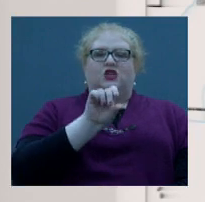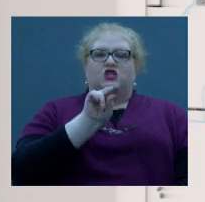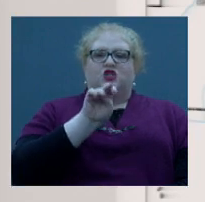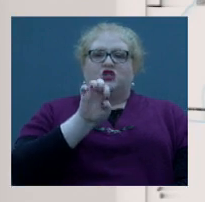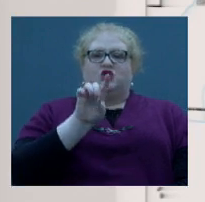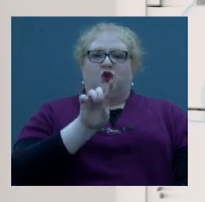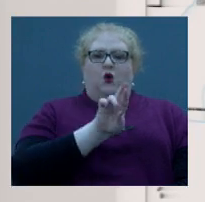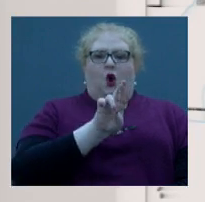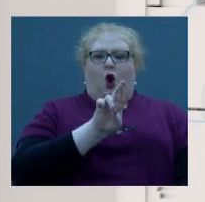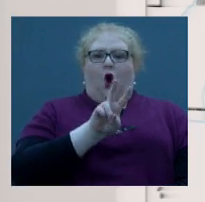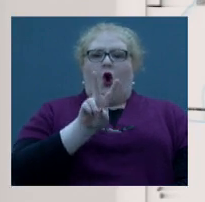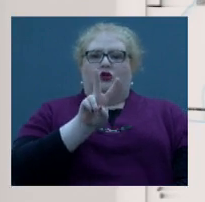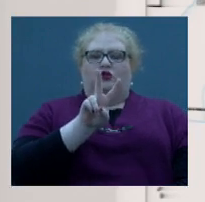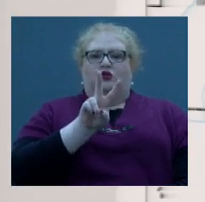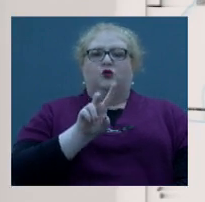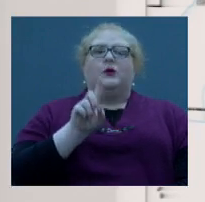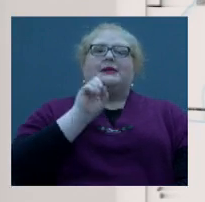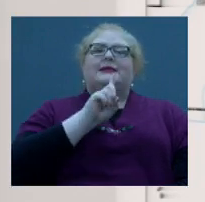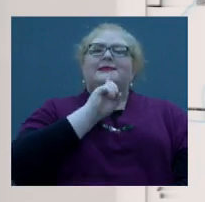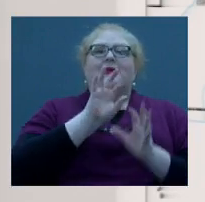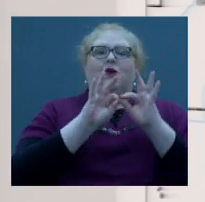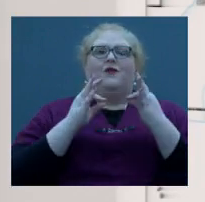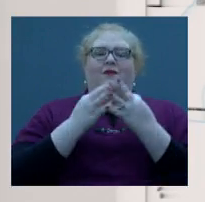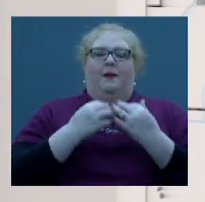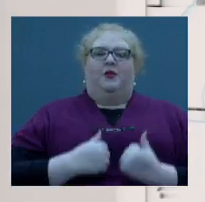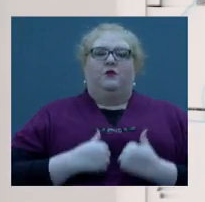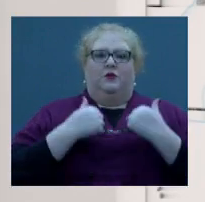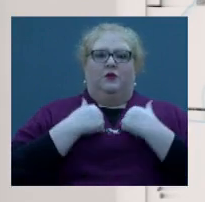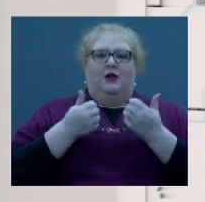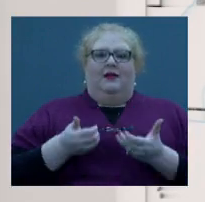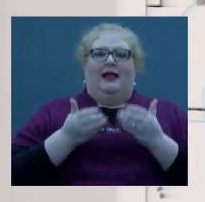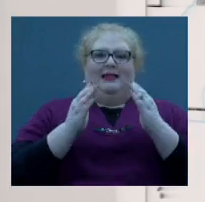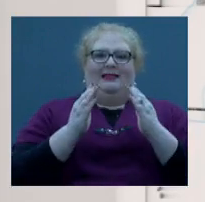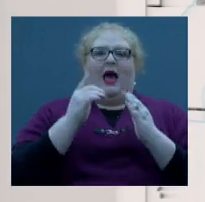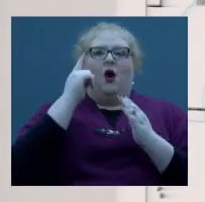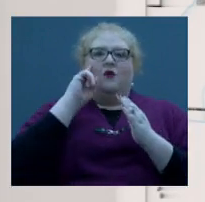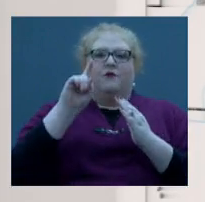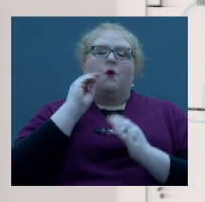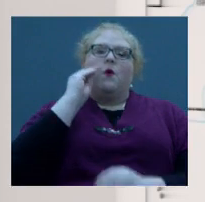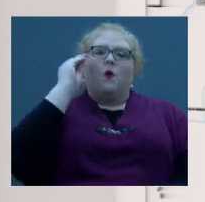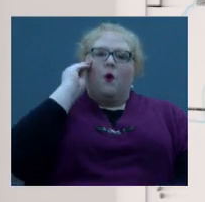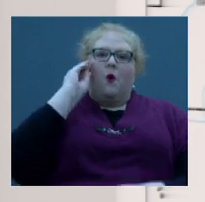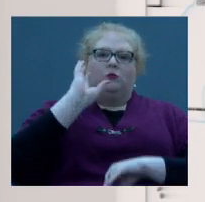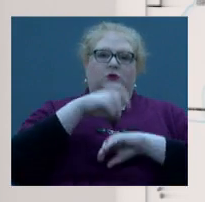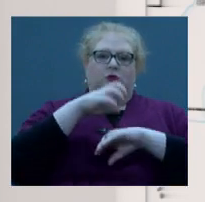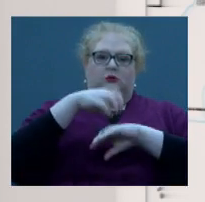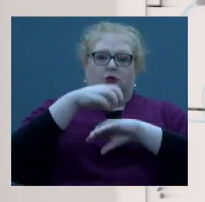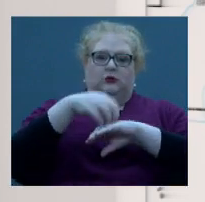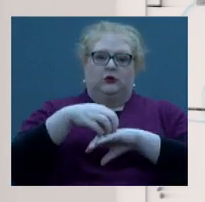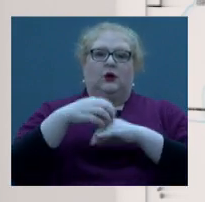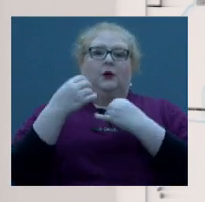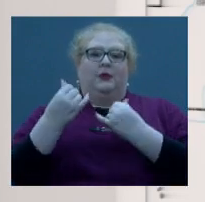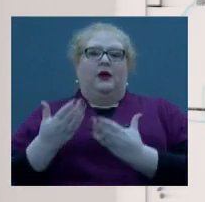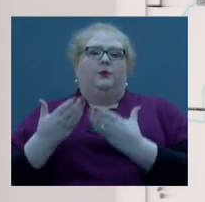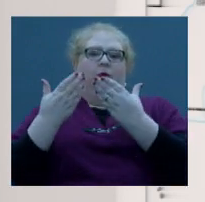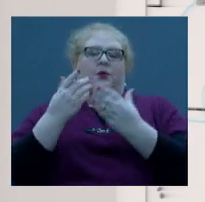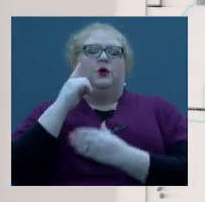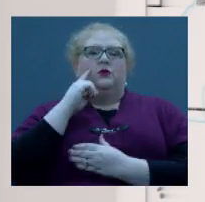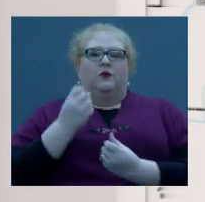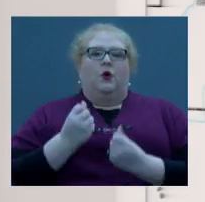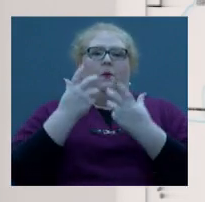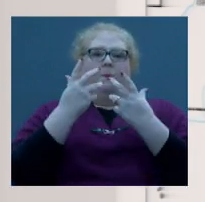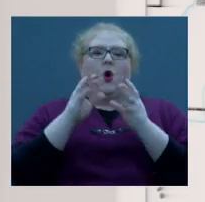R2 single-family residential, which would allow for single-family residences. It is proposed for